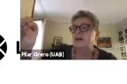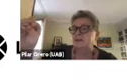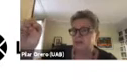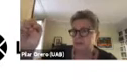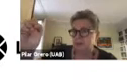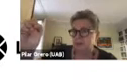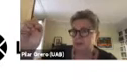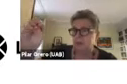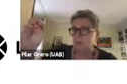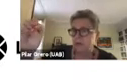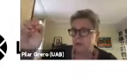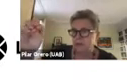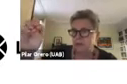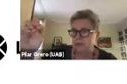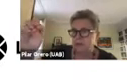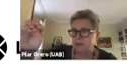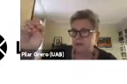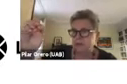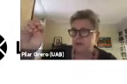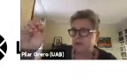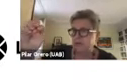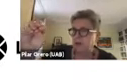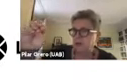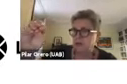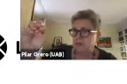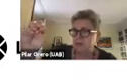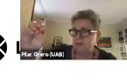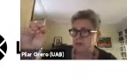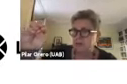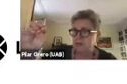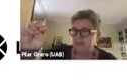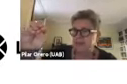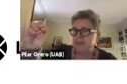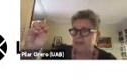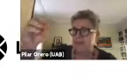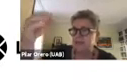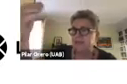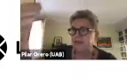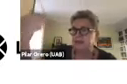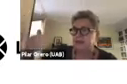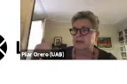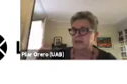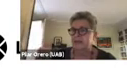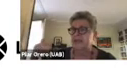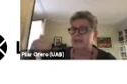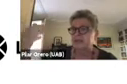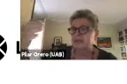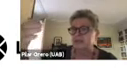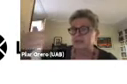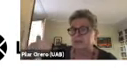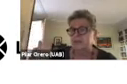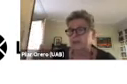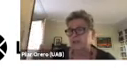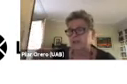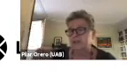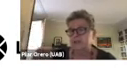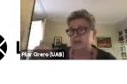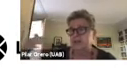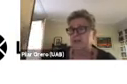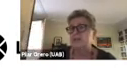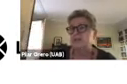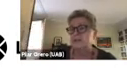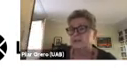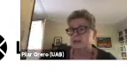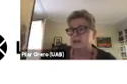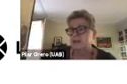the sound is produced with the audio description, you would also be able to understand the intensity of the action and